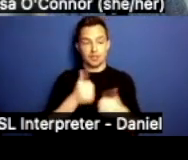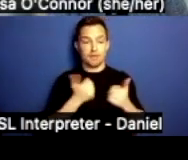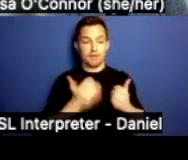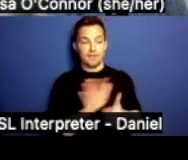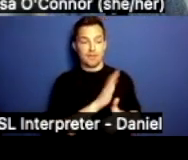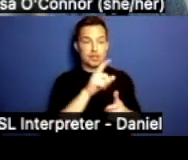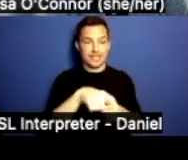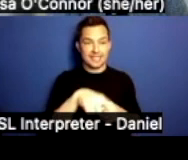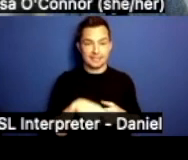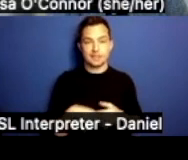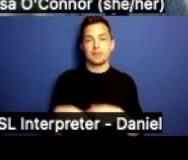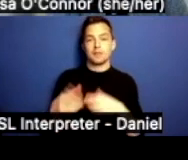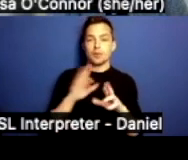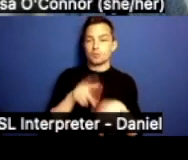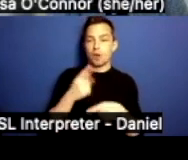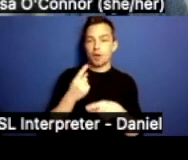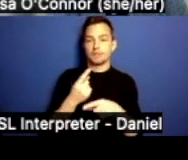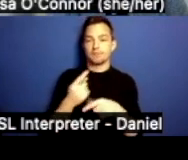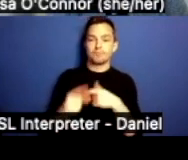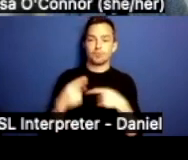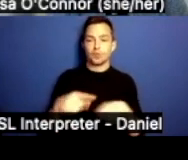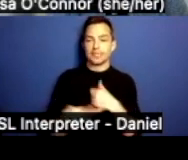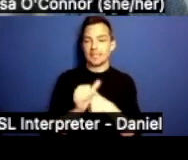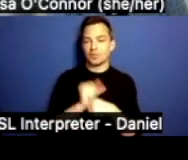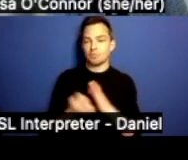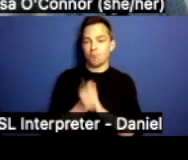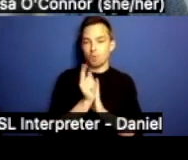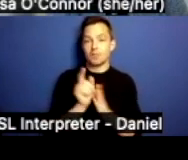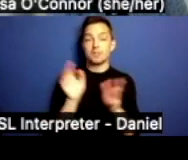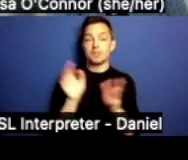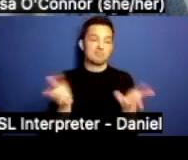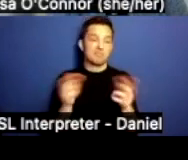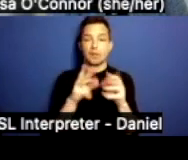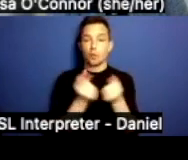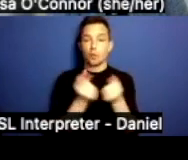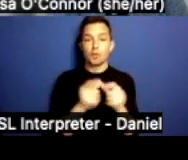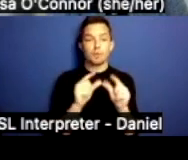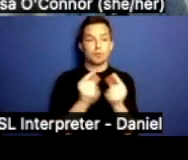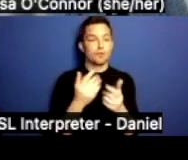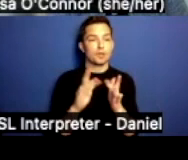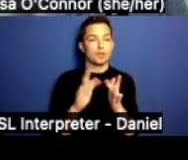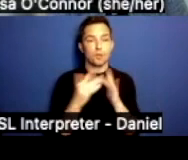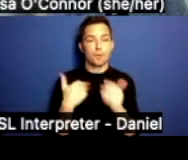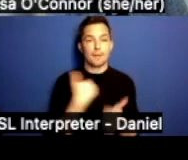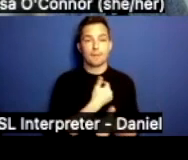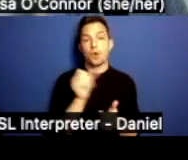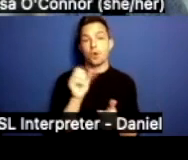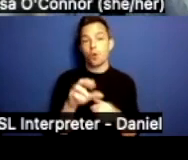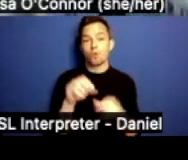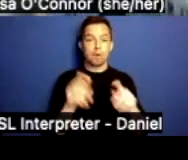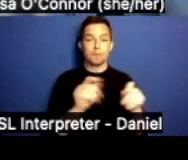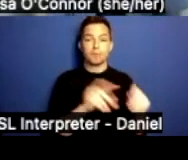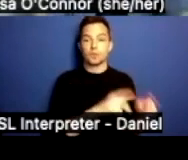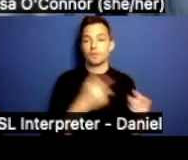to respond in dangerous moments. This could come in the form of workshops or groups for network members, or opportunities